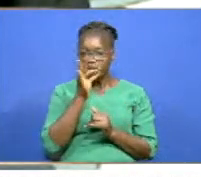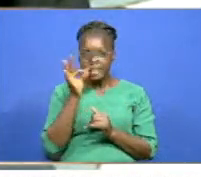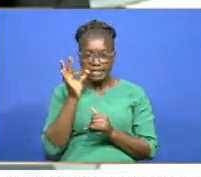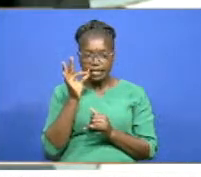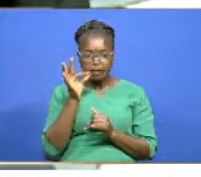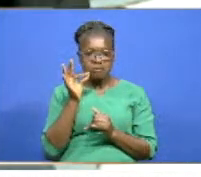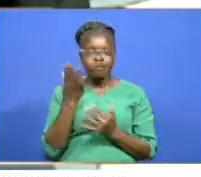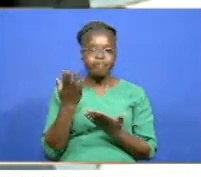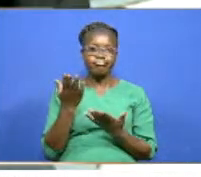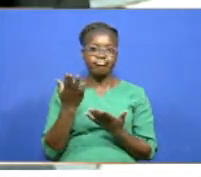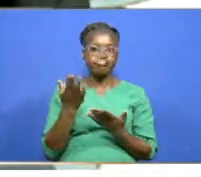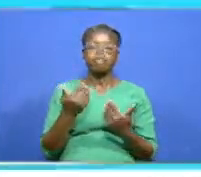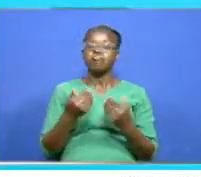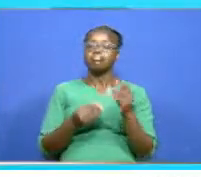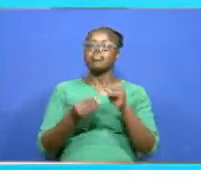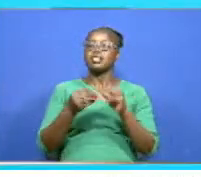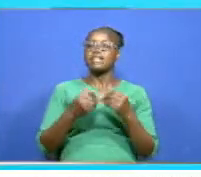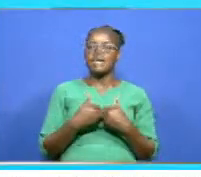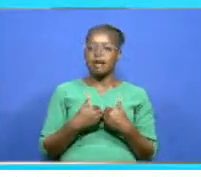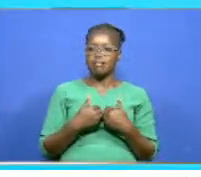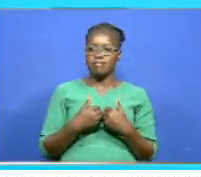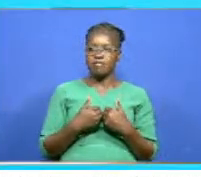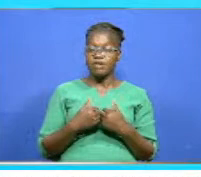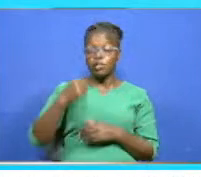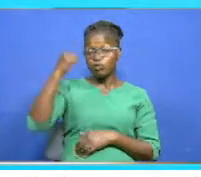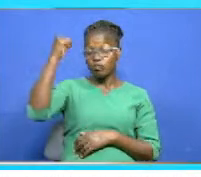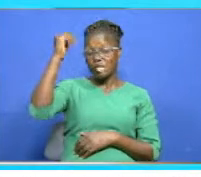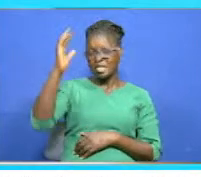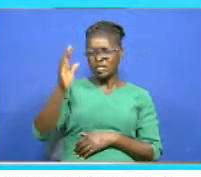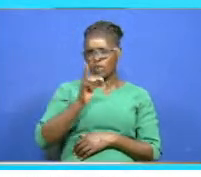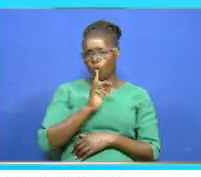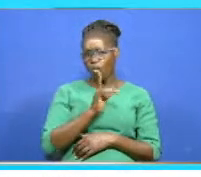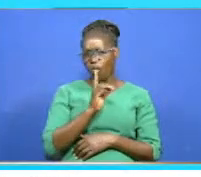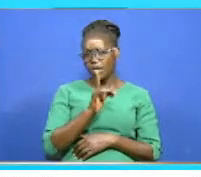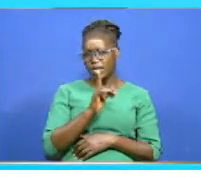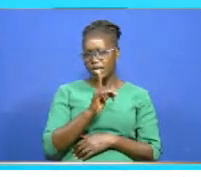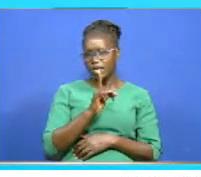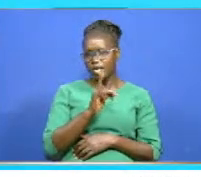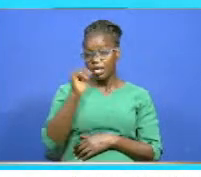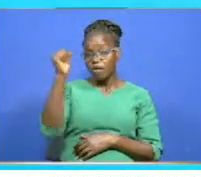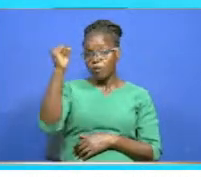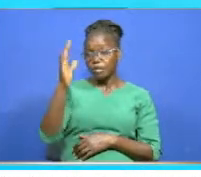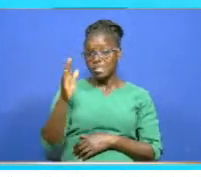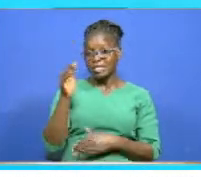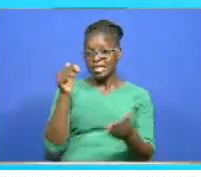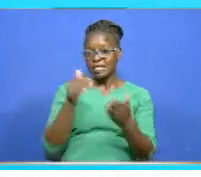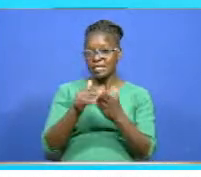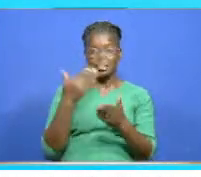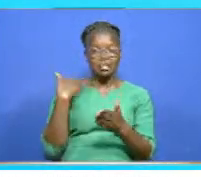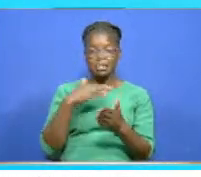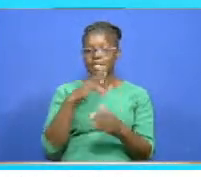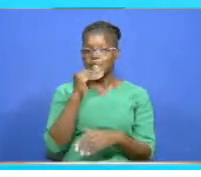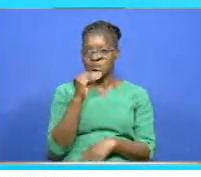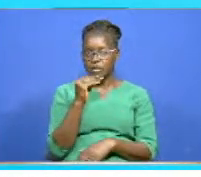Guild when they talked about politicians, warning politicians against propagating hate speech,